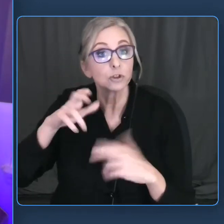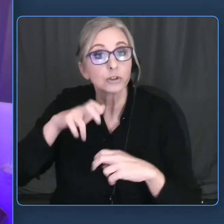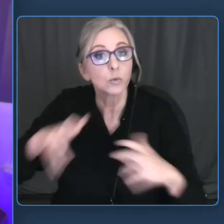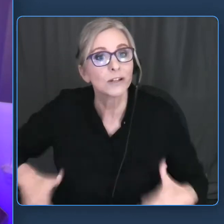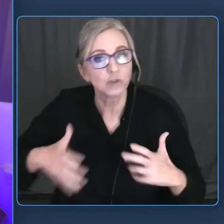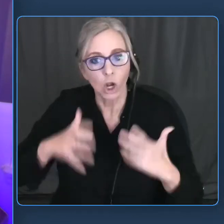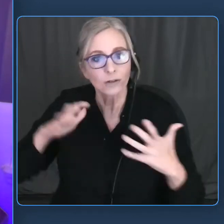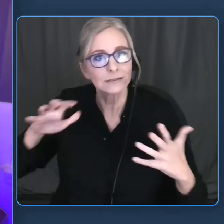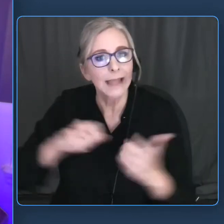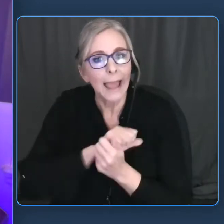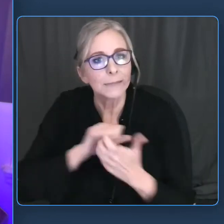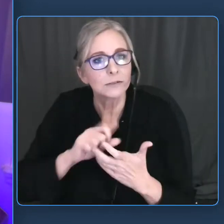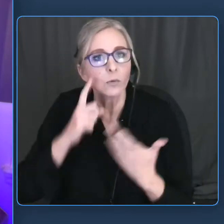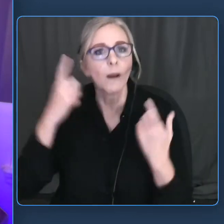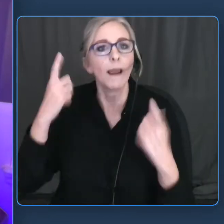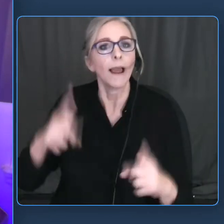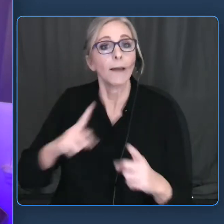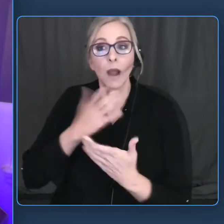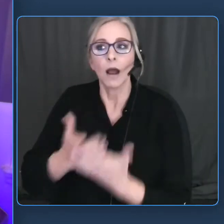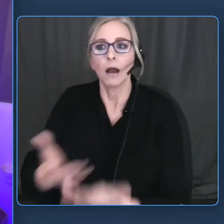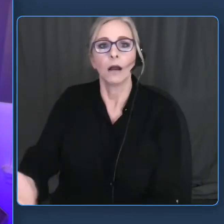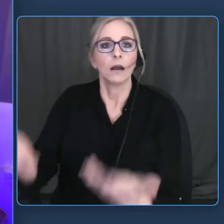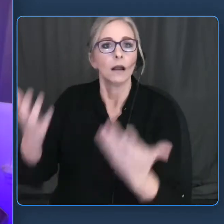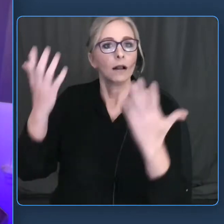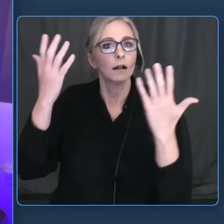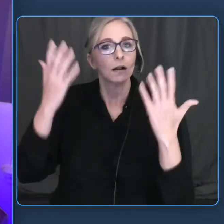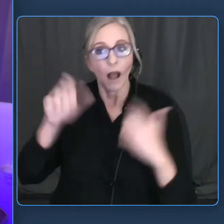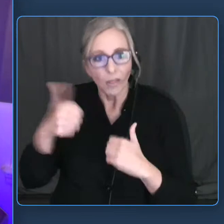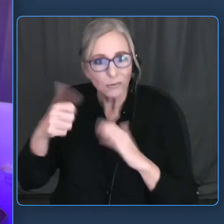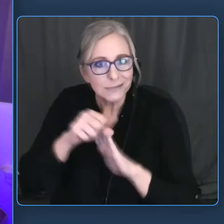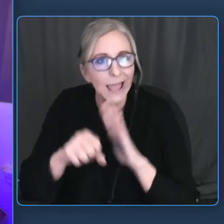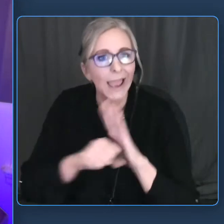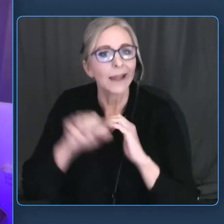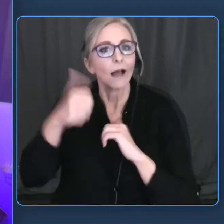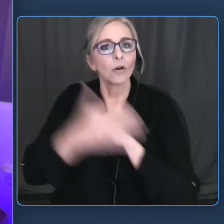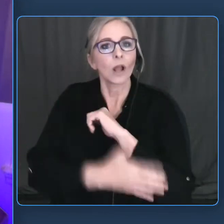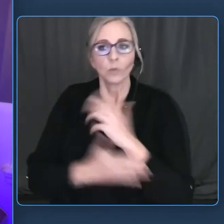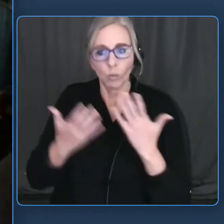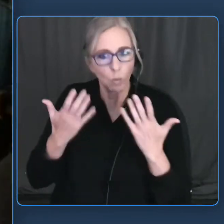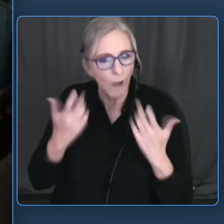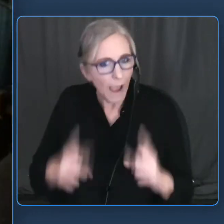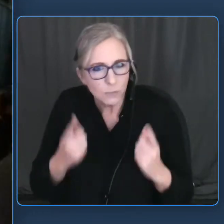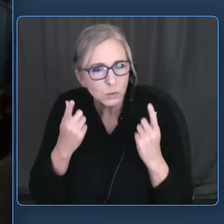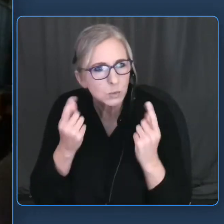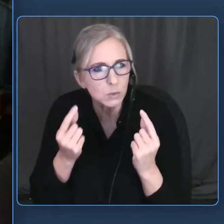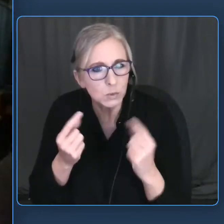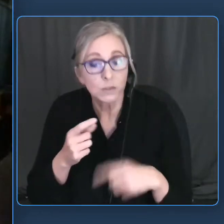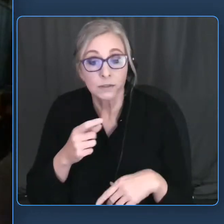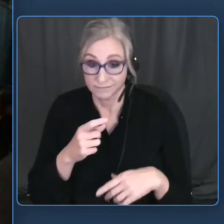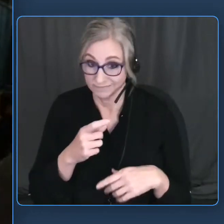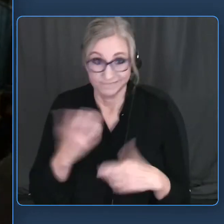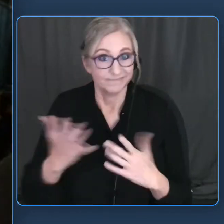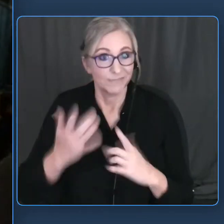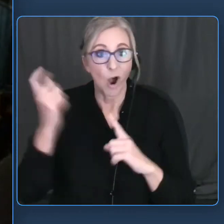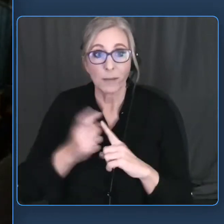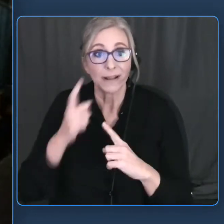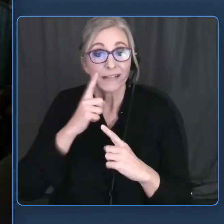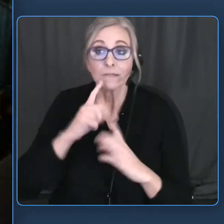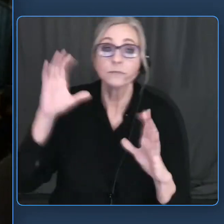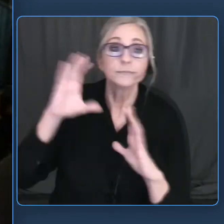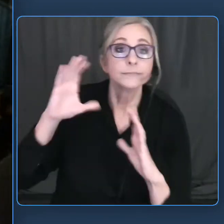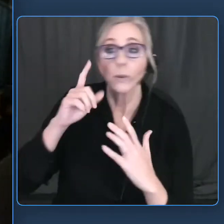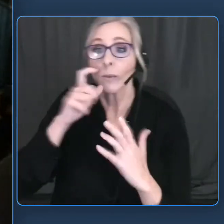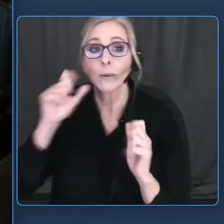damaged. What happens when you get there and your chair's damaged and you're in another state or another country? You automatically have to